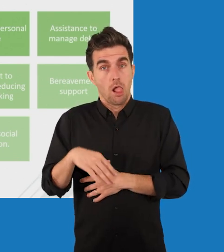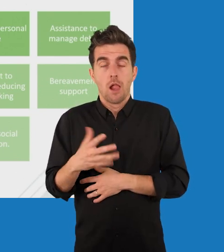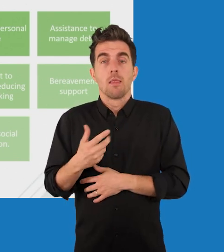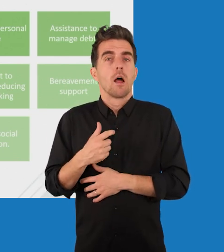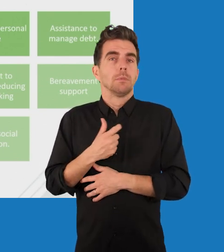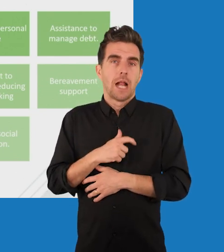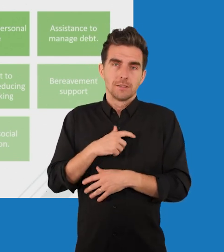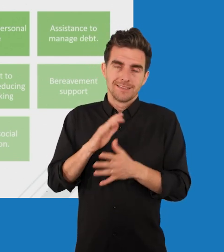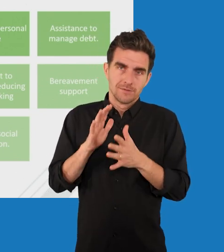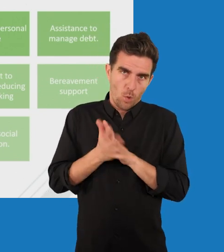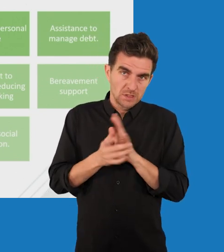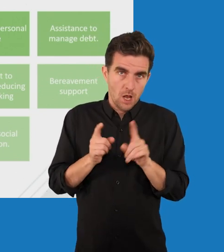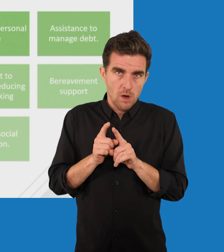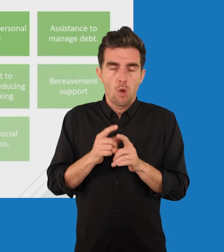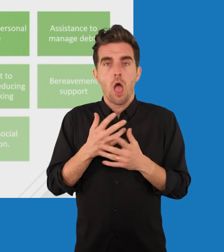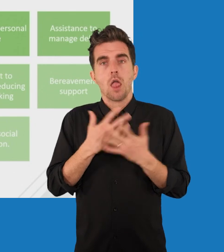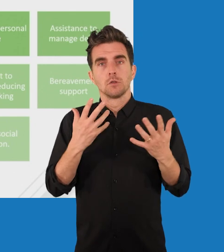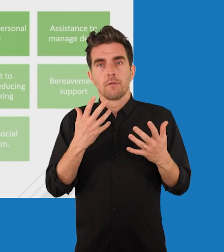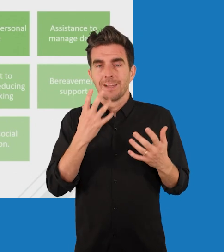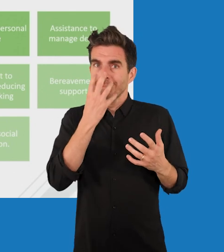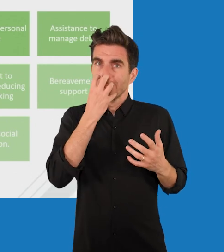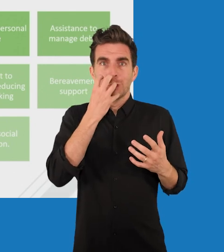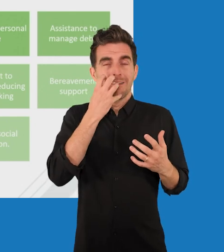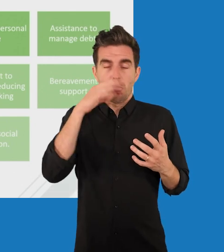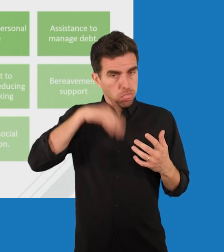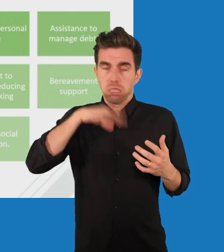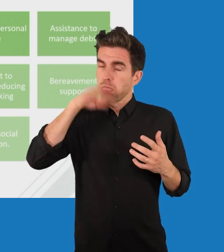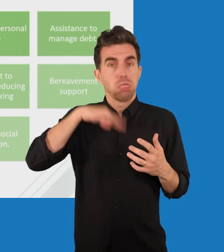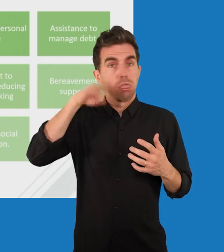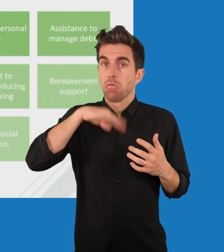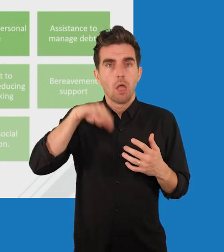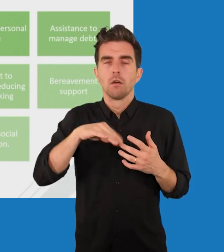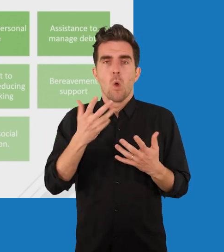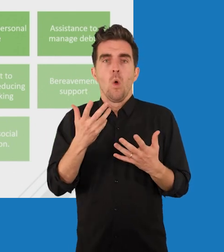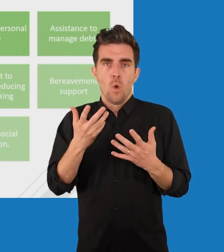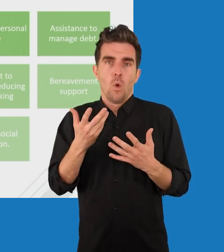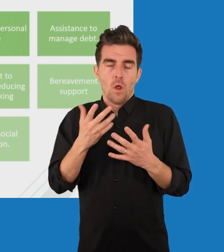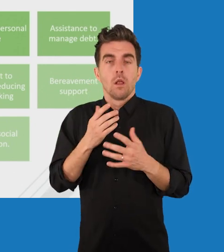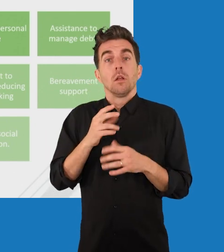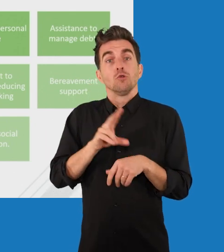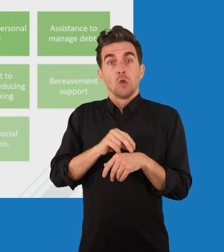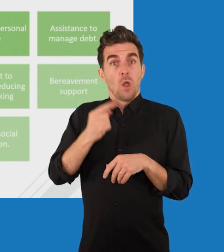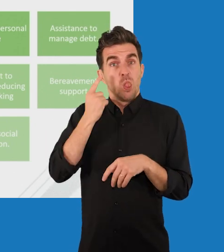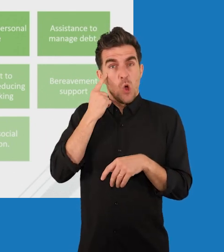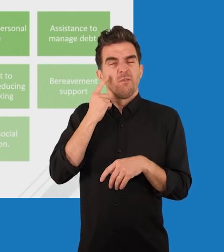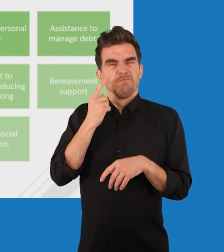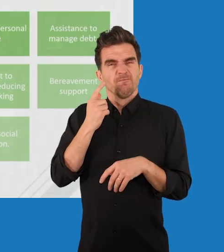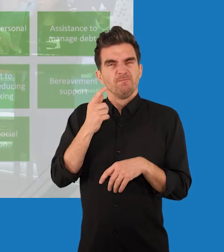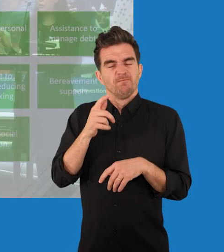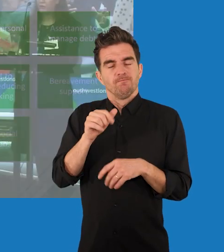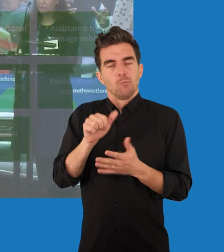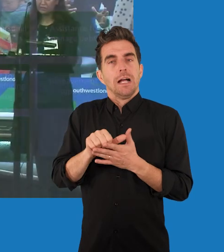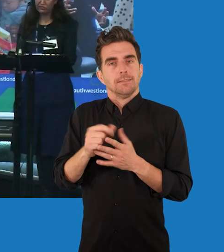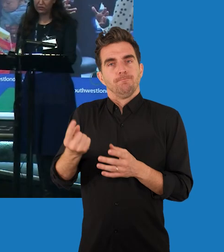appointments, and because of her personality disorder, lots of mood discrepancies as well. So the GP thought this